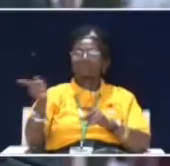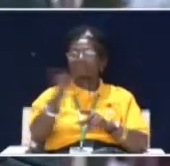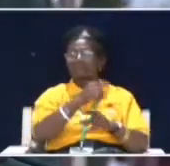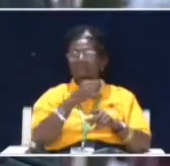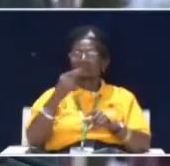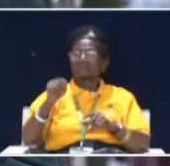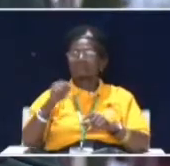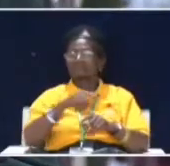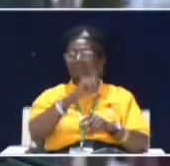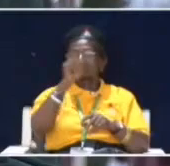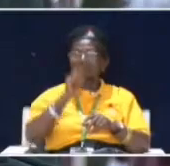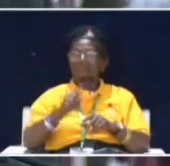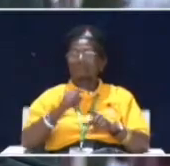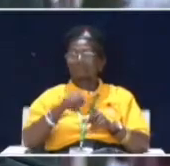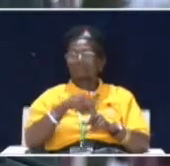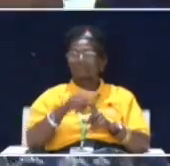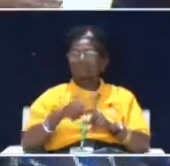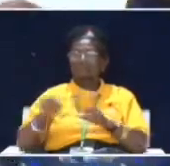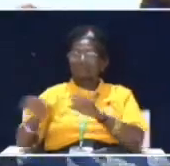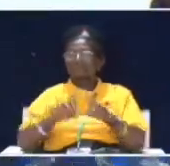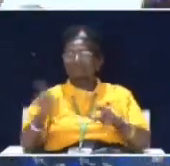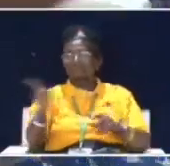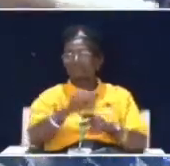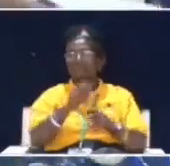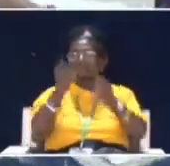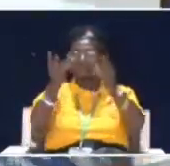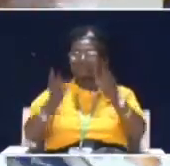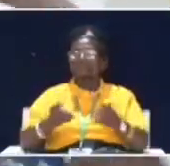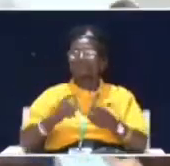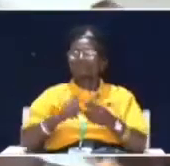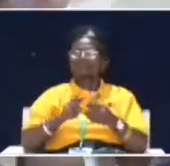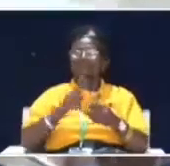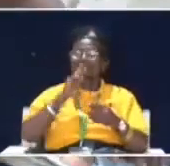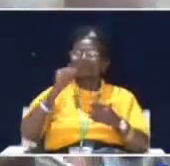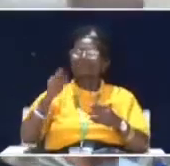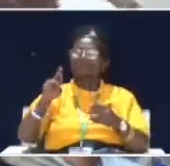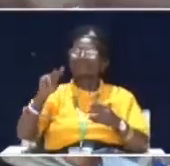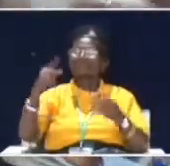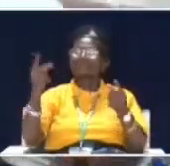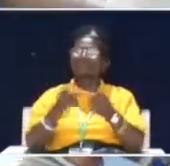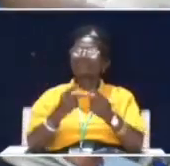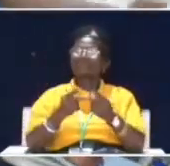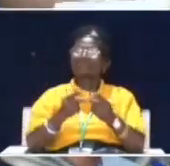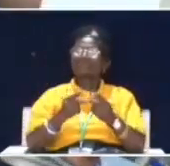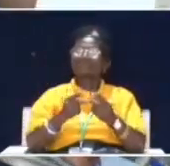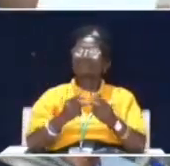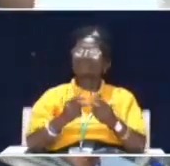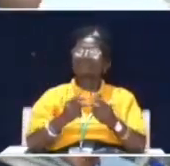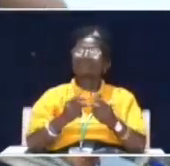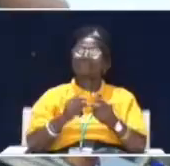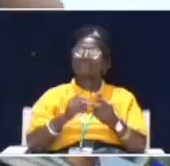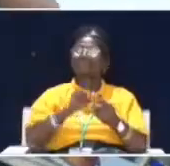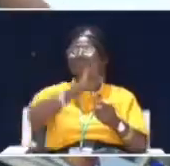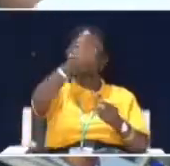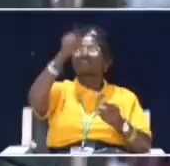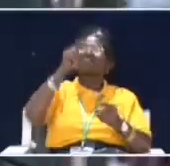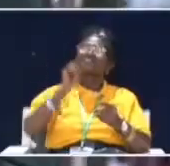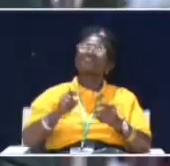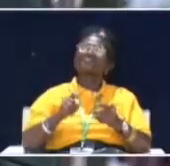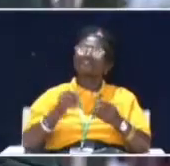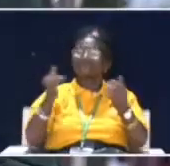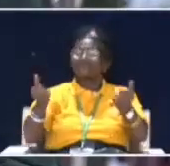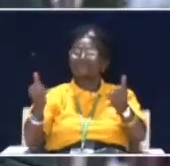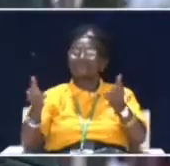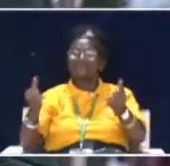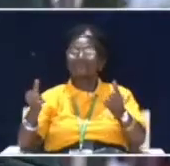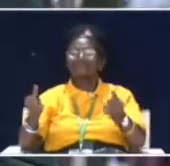sí. When do you want to be repositioned? Ìgbà wo lo fẹ́ kí a ṣe ọ nípò padà?